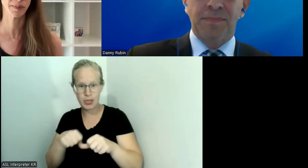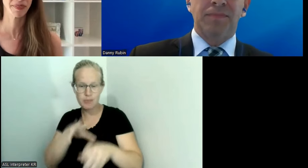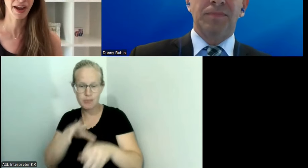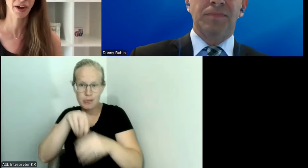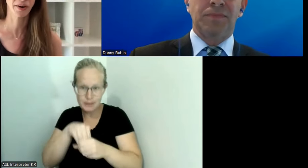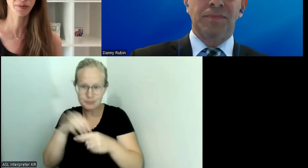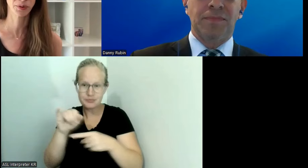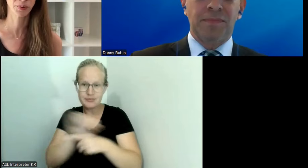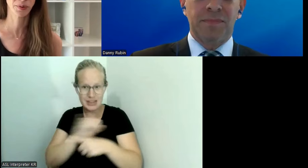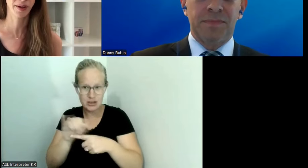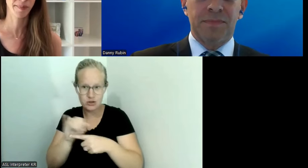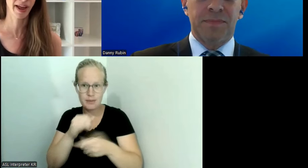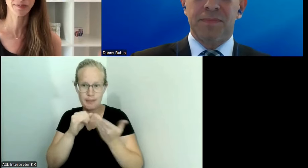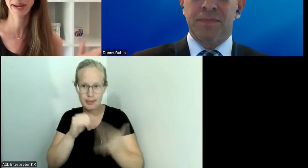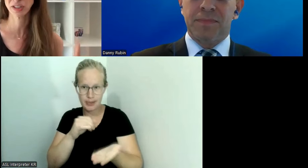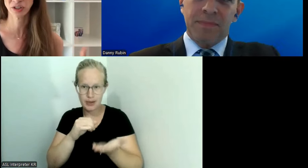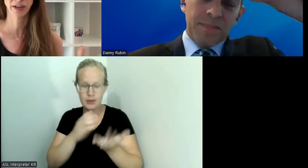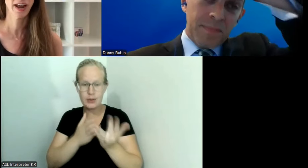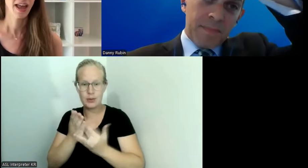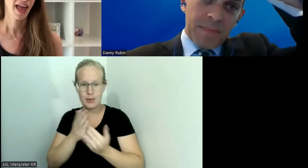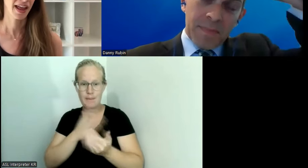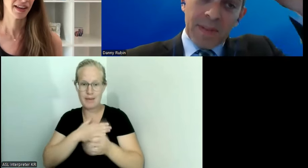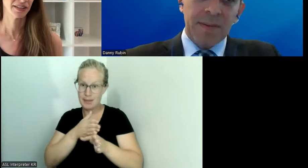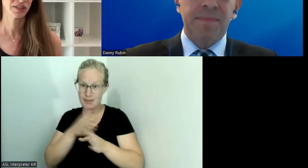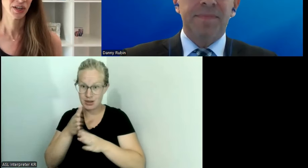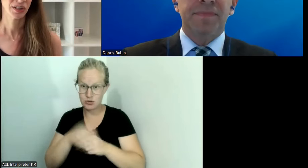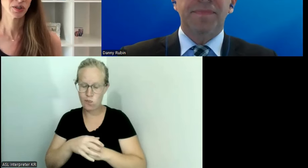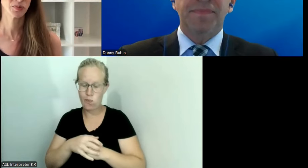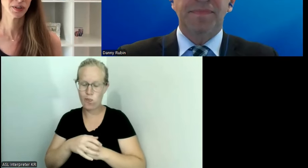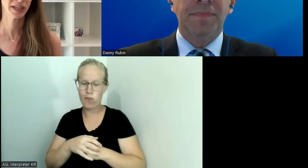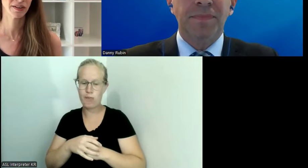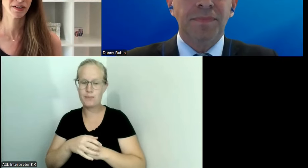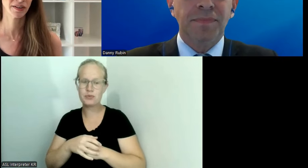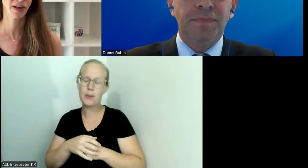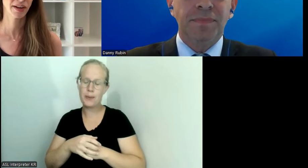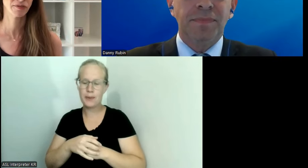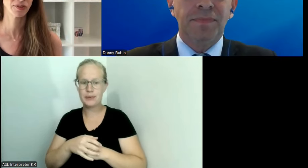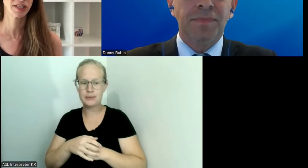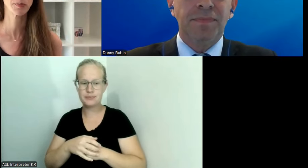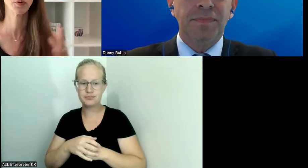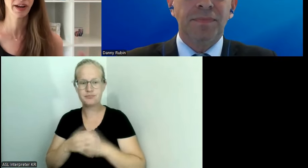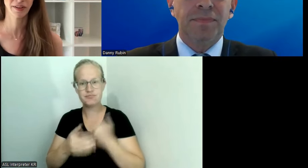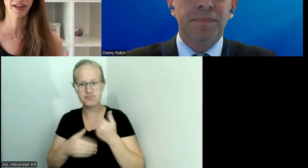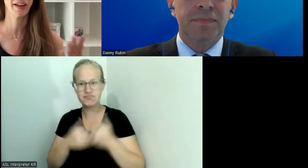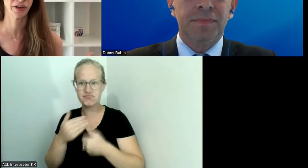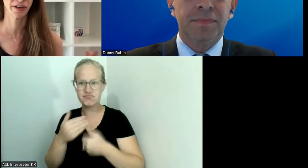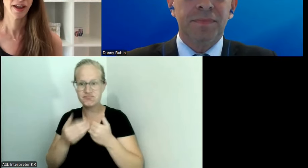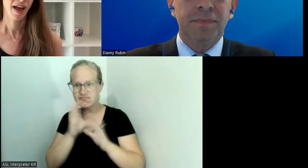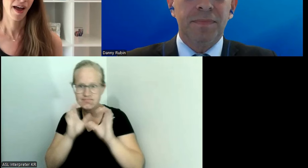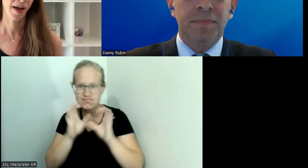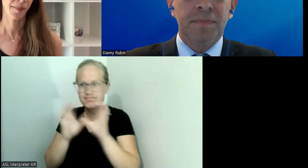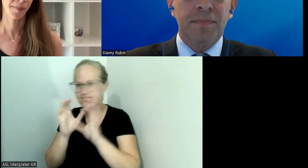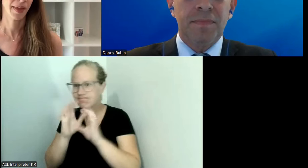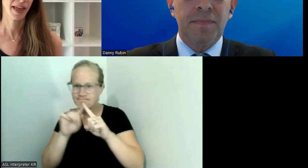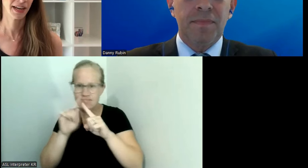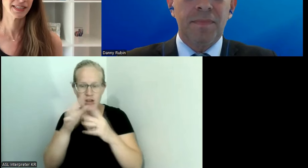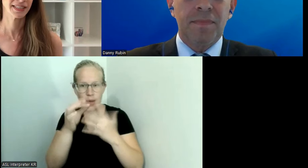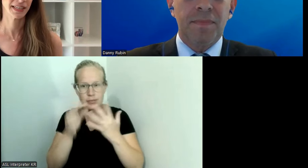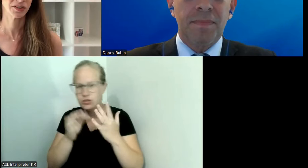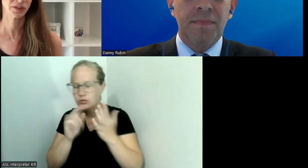internship there through my major. And so just really kind of exploring everything I could. Um,